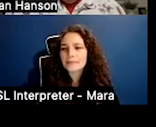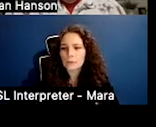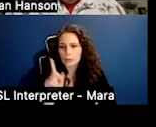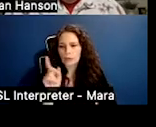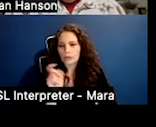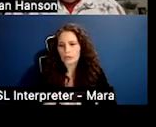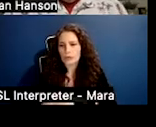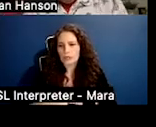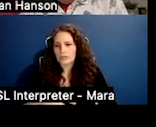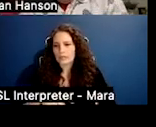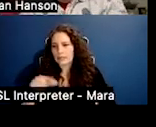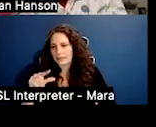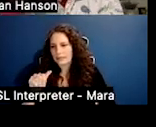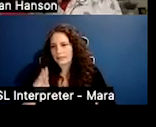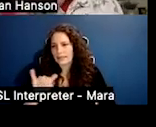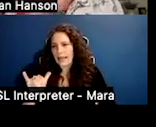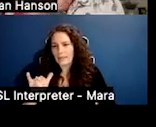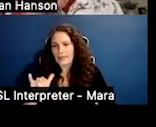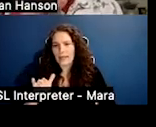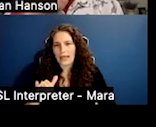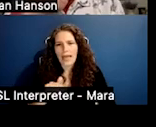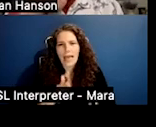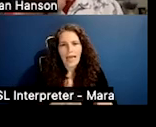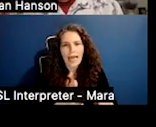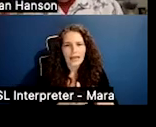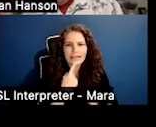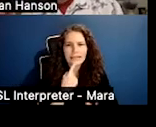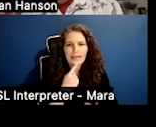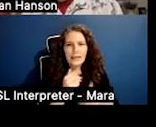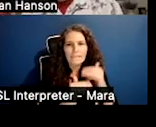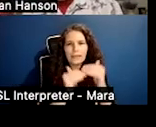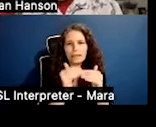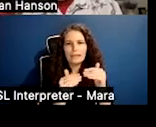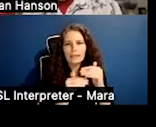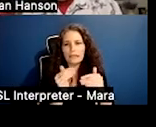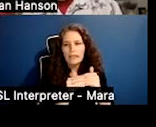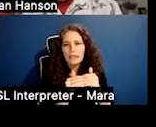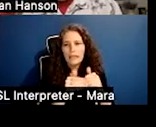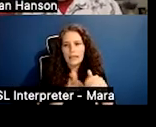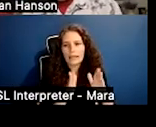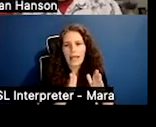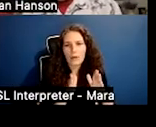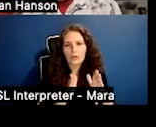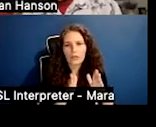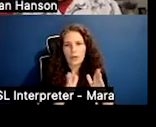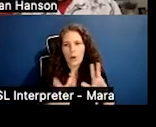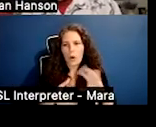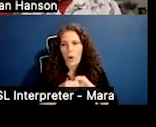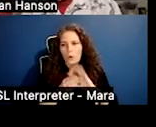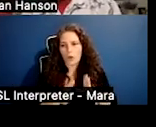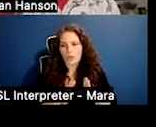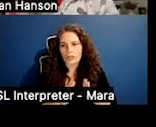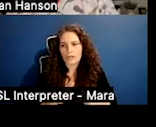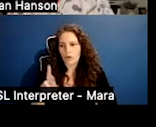city allowed the building owners to retrofit a parapet wall. They're guessing, they're wondering if it was